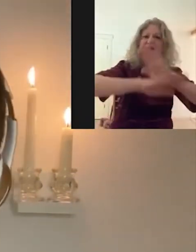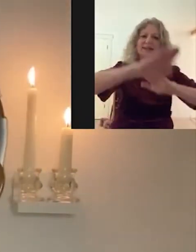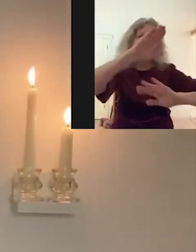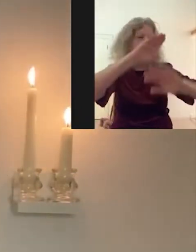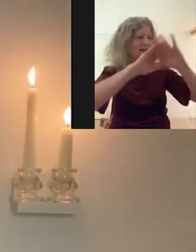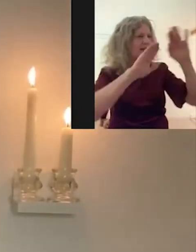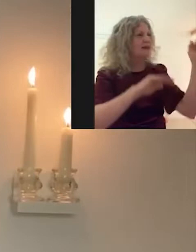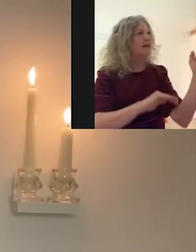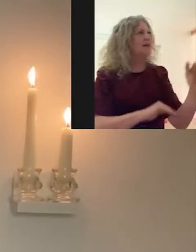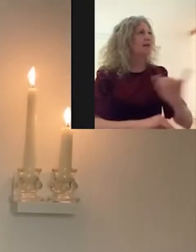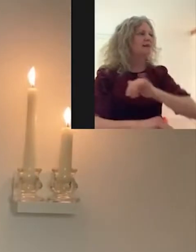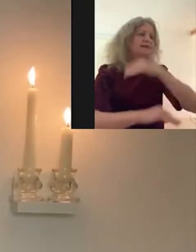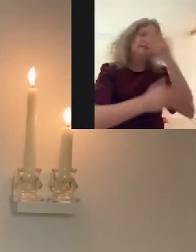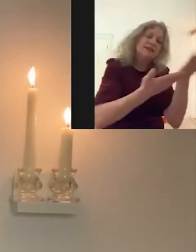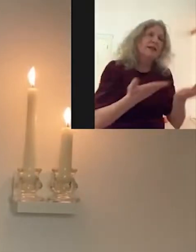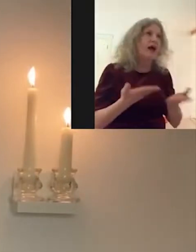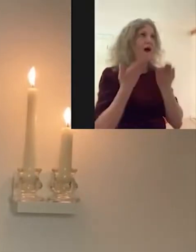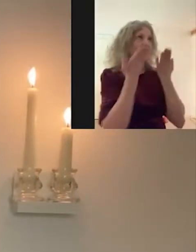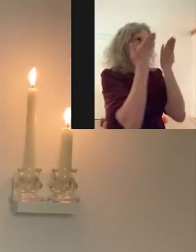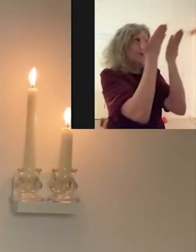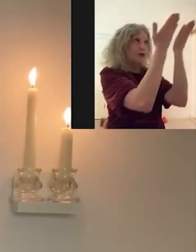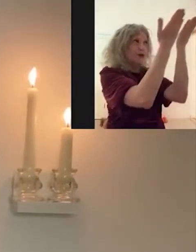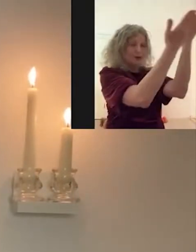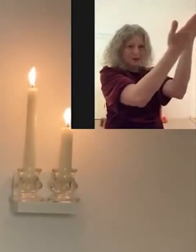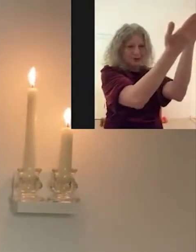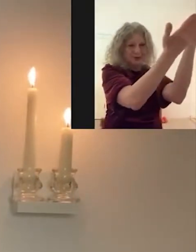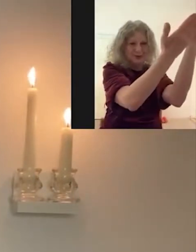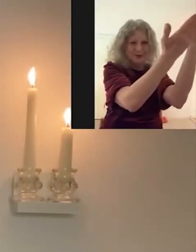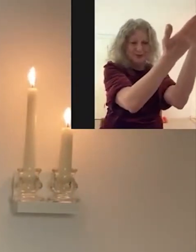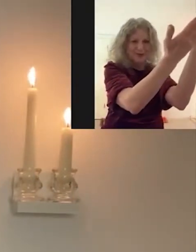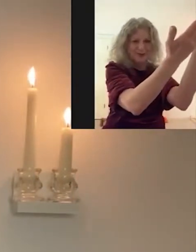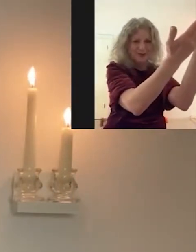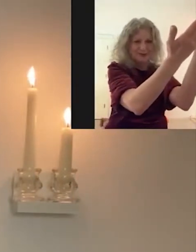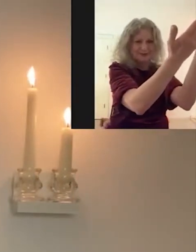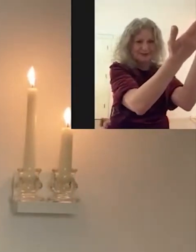As an offering to you.